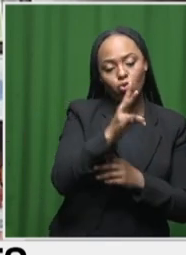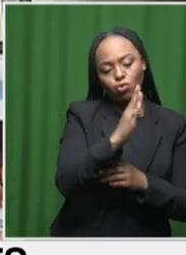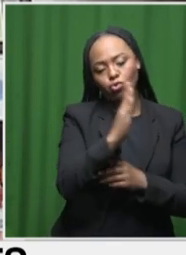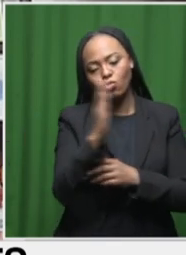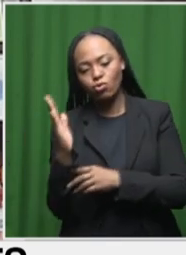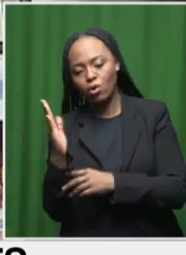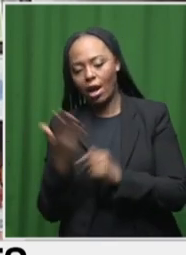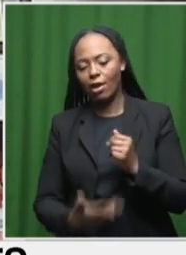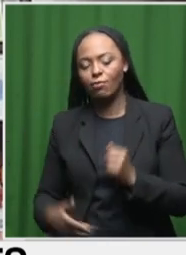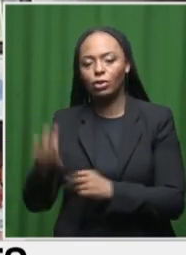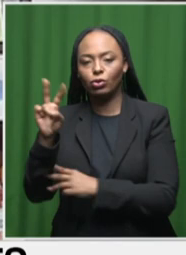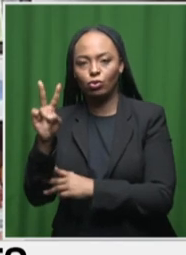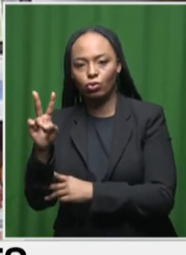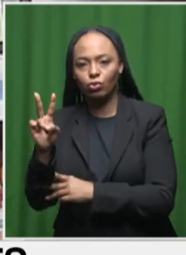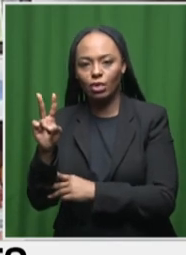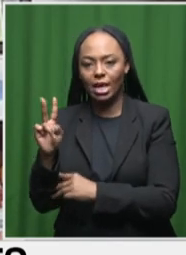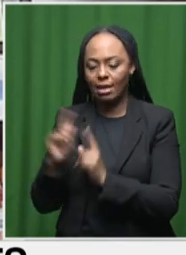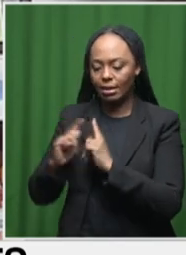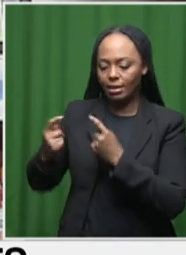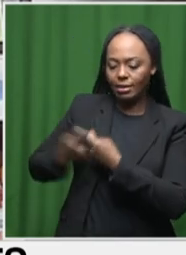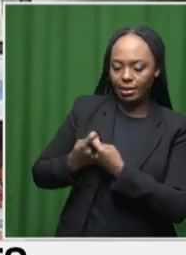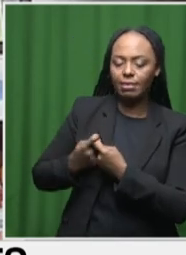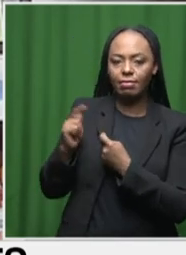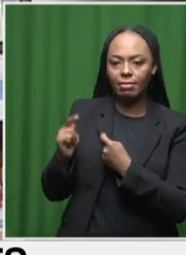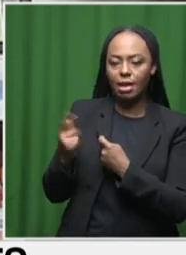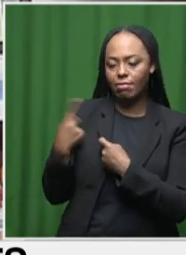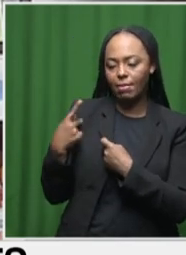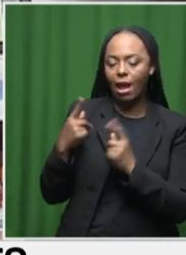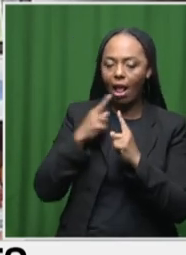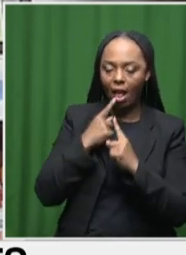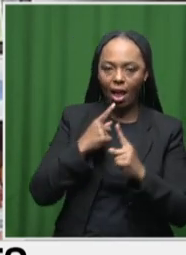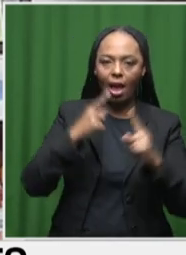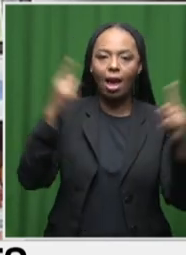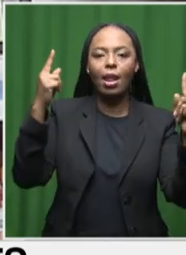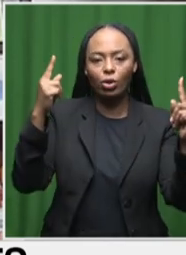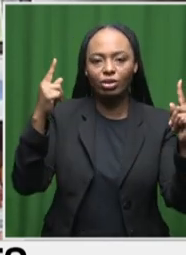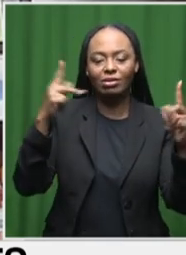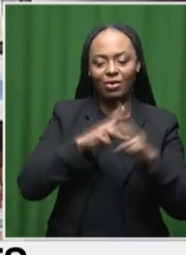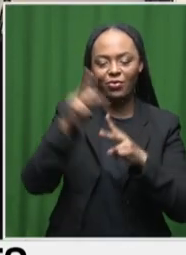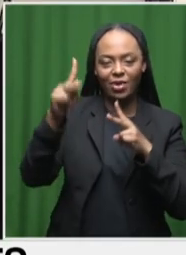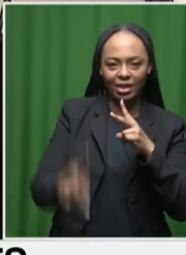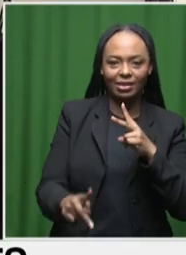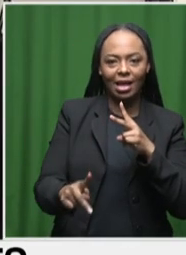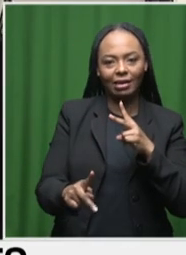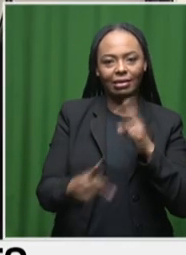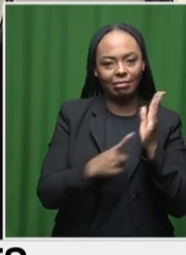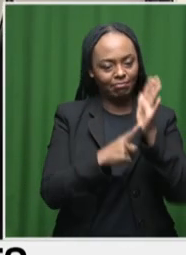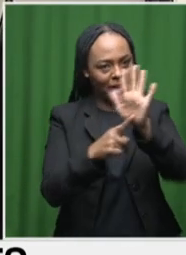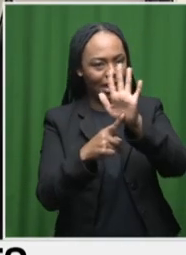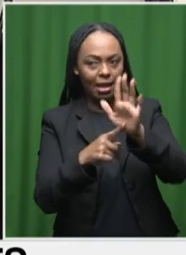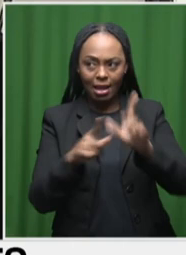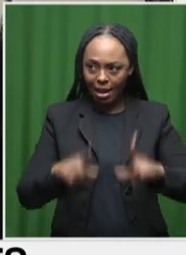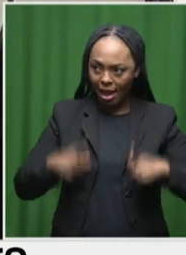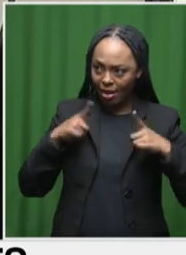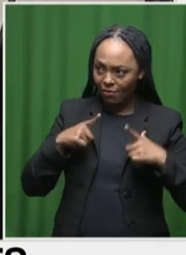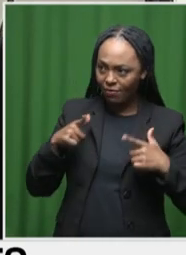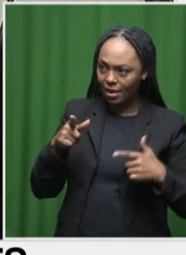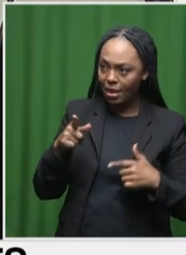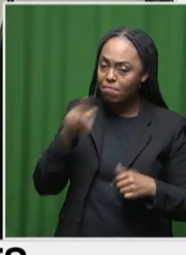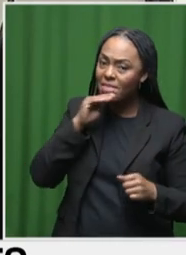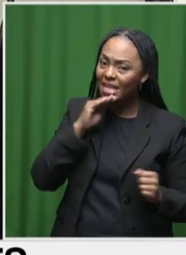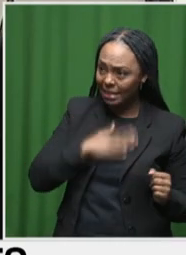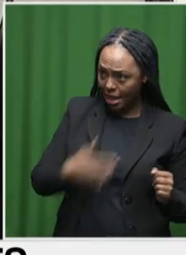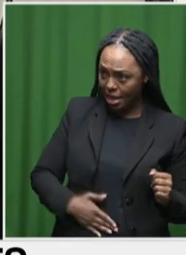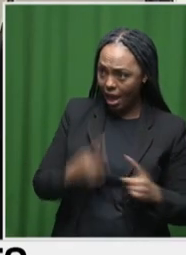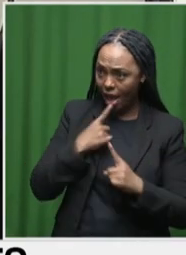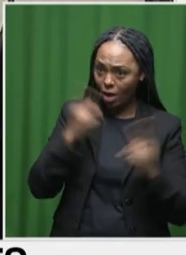my presiding officers and I will announce the results on stage live to the nation. And that will be on Sunday? That will be on